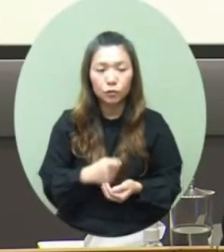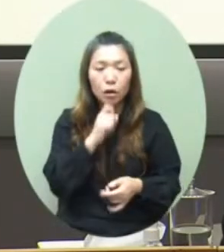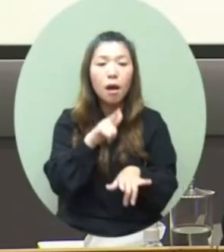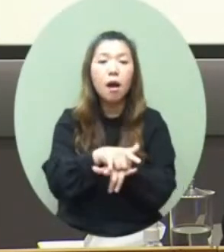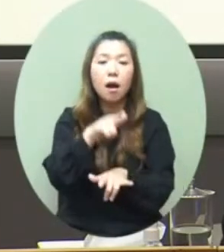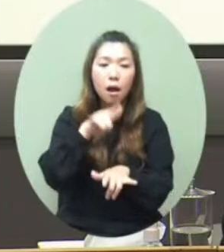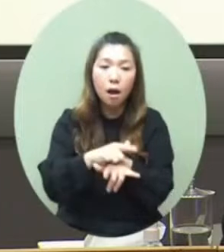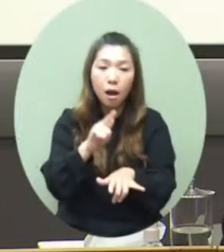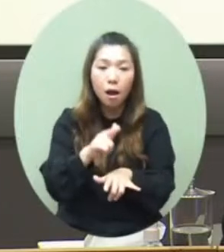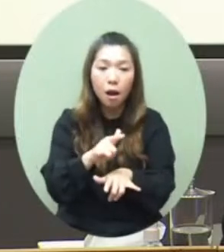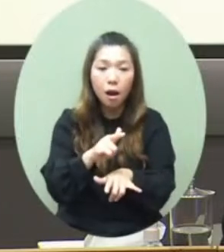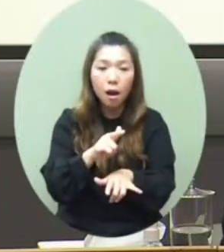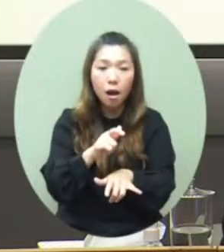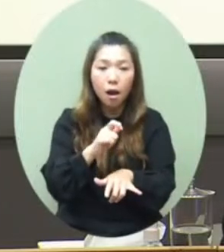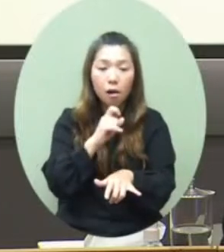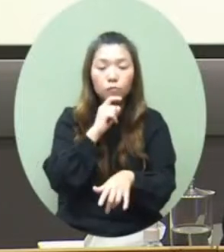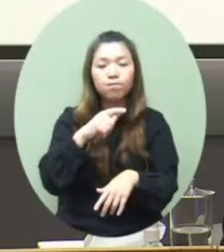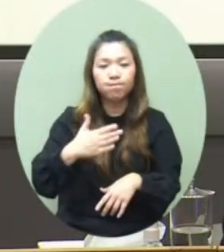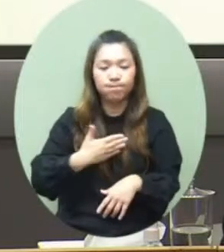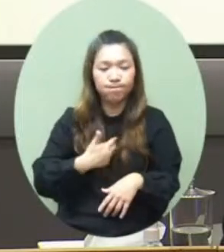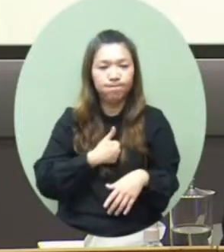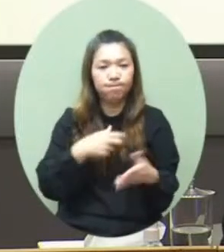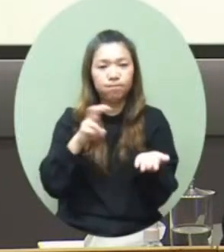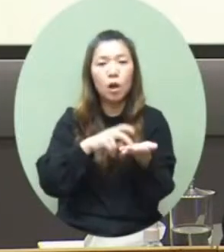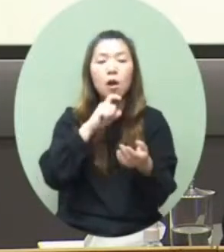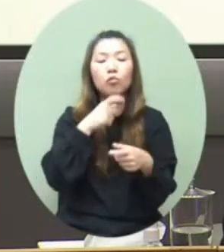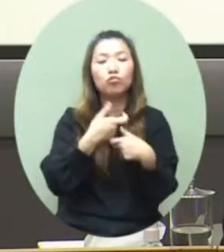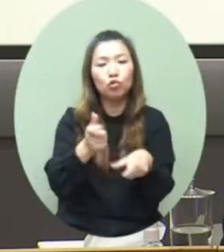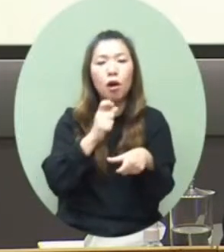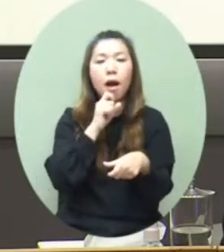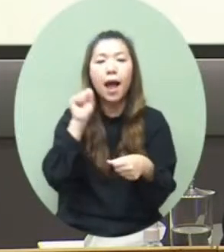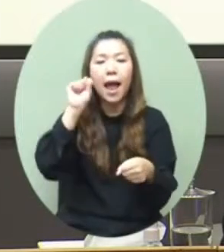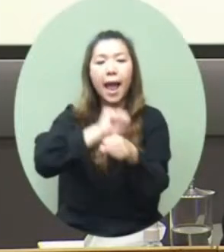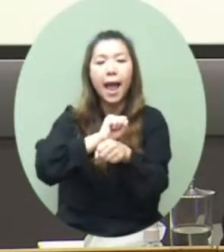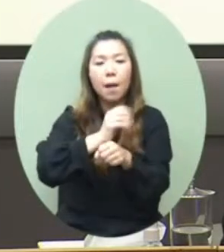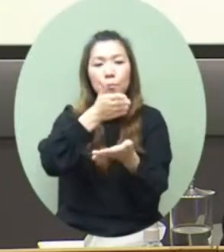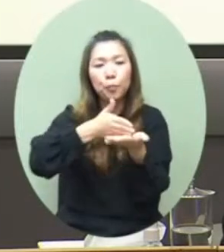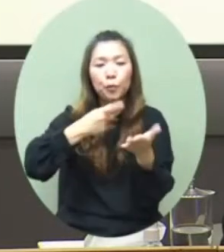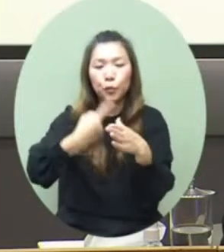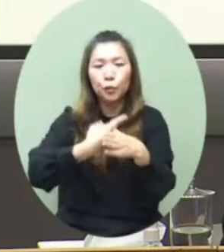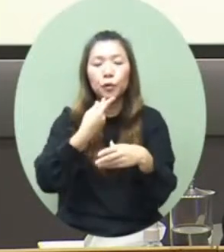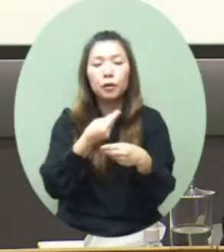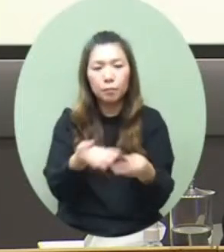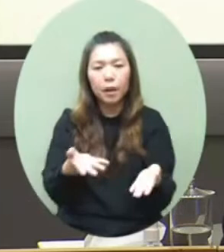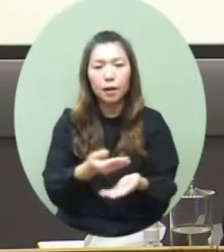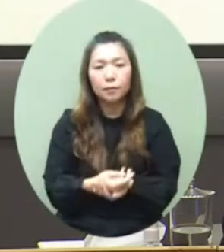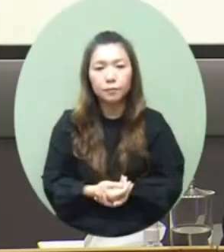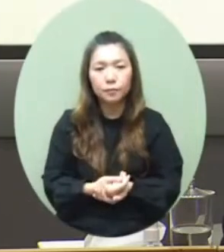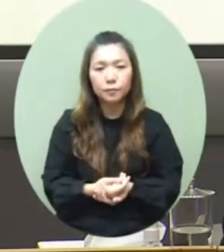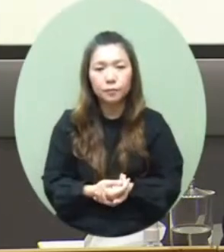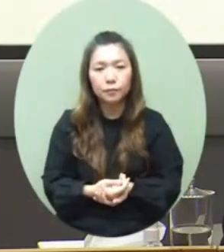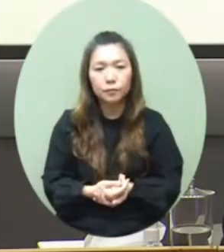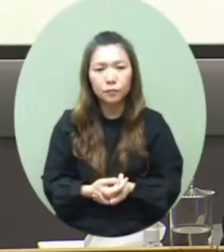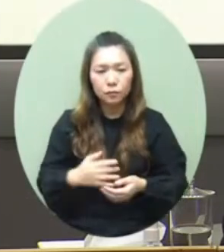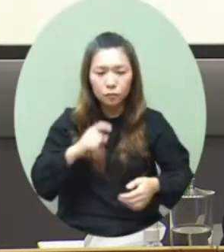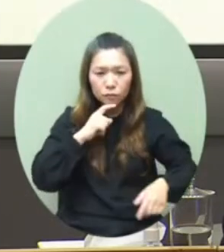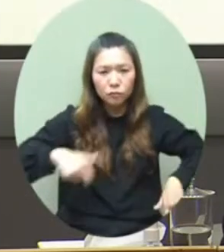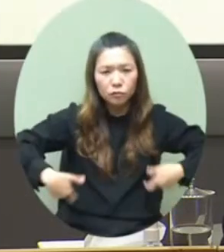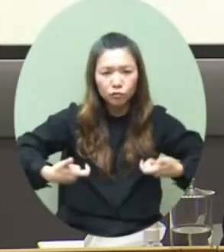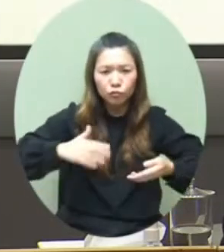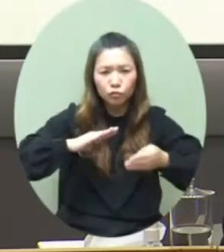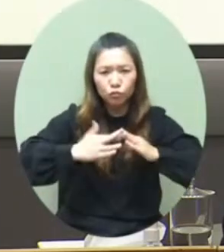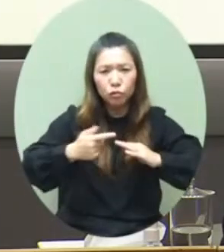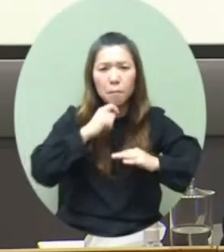some citizens for CSSA. It was mentioned in the budget that half a month would be offered